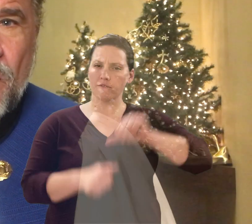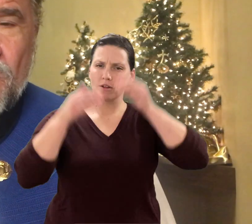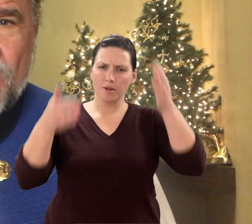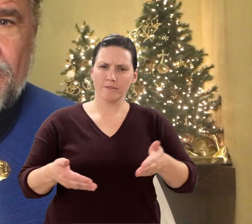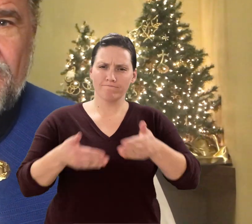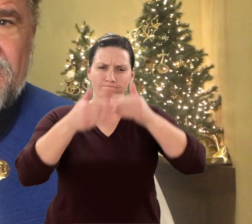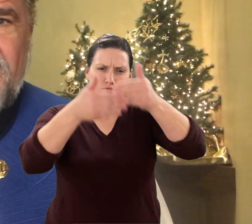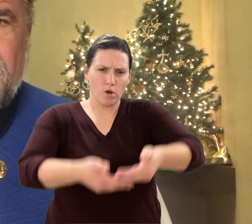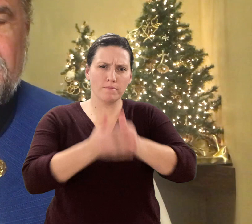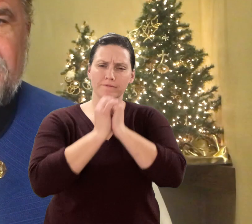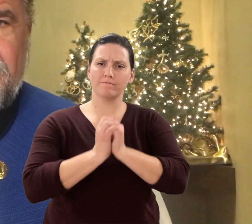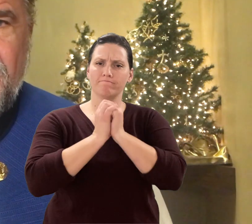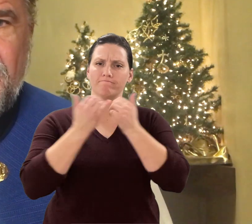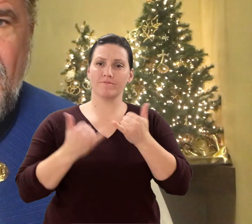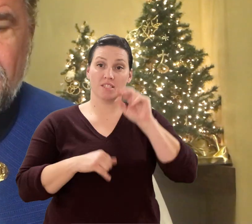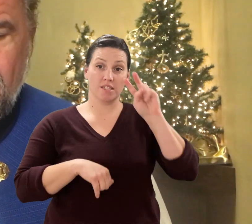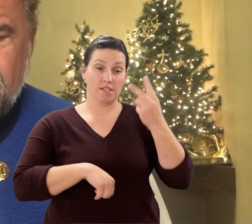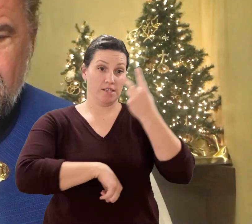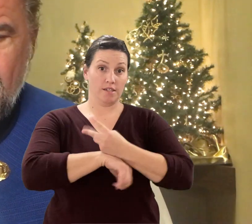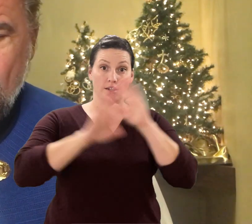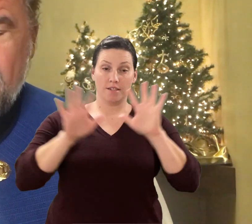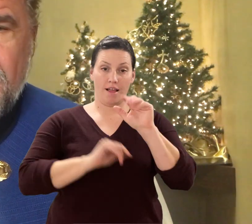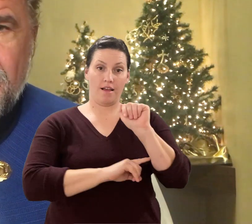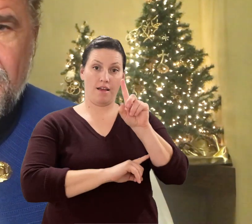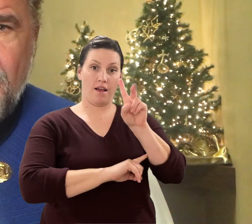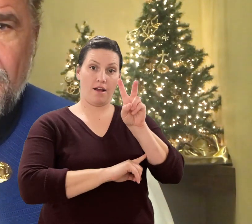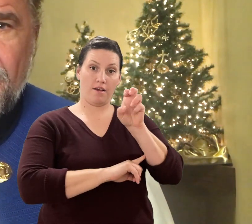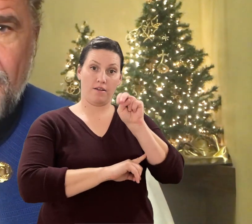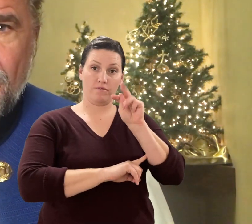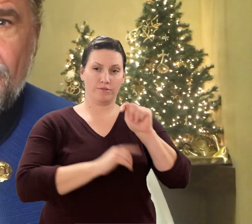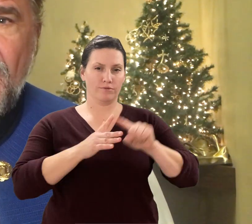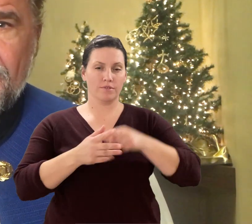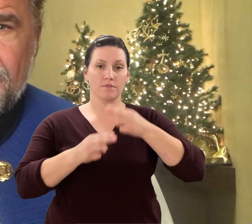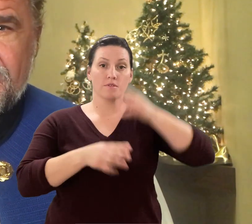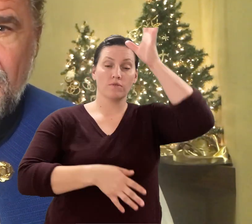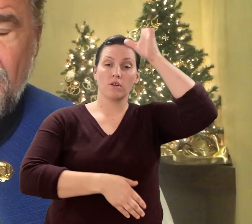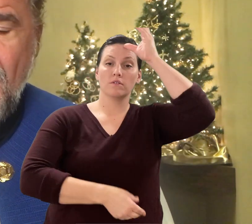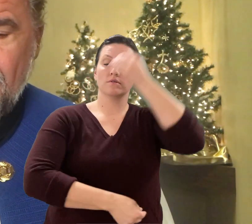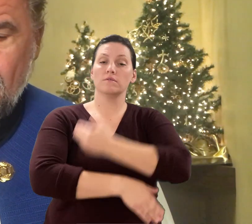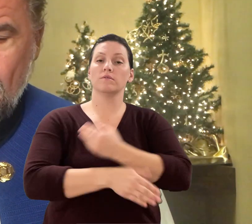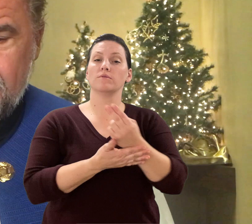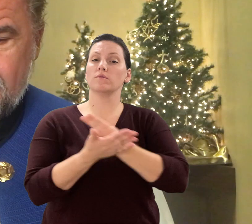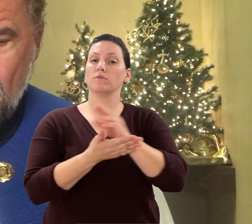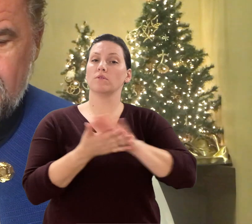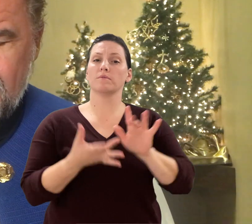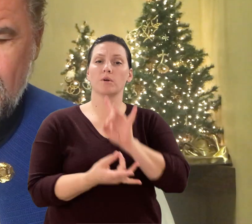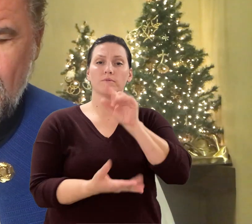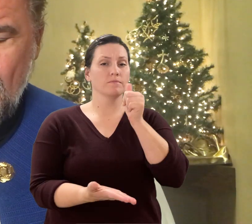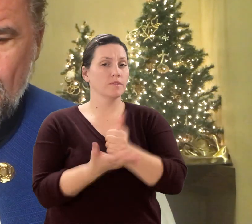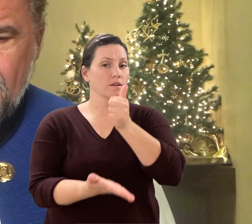Everybody, welcome to worship on the second Sunday in Advent. We begin in the name of the Father, and of the Son, and of the Holy